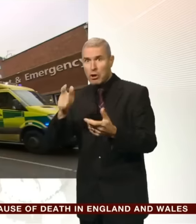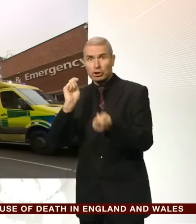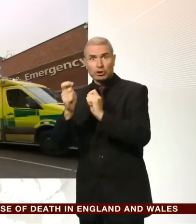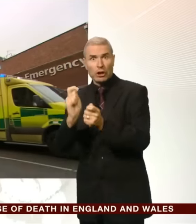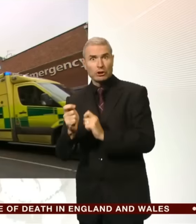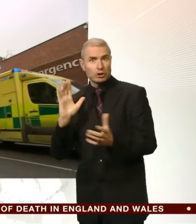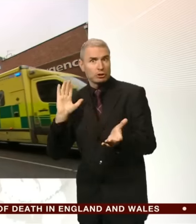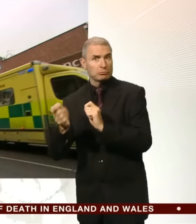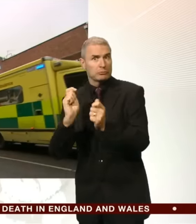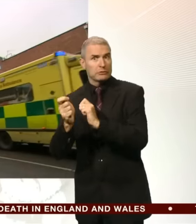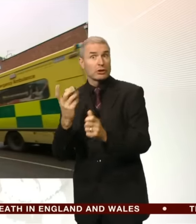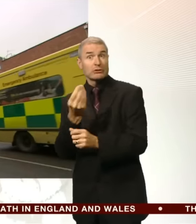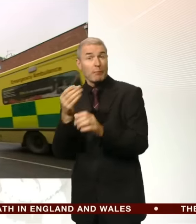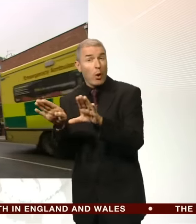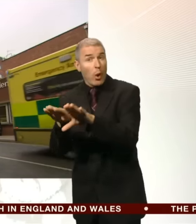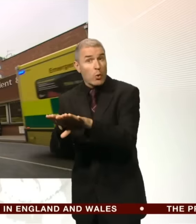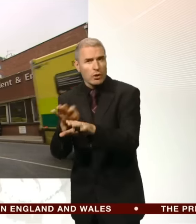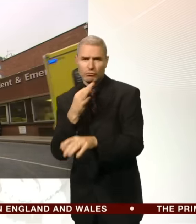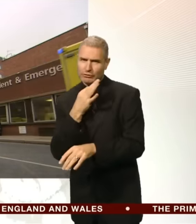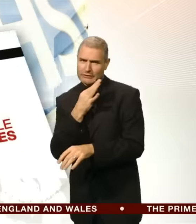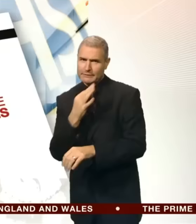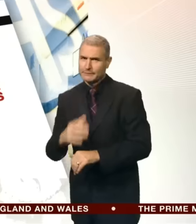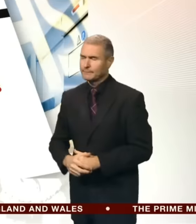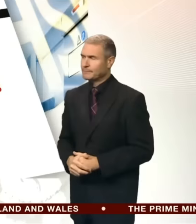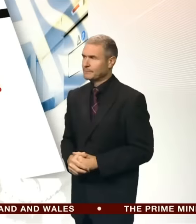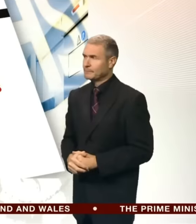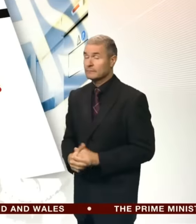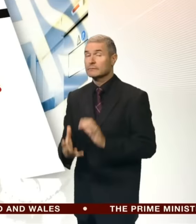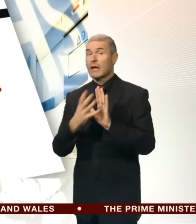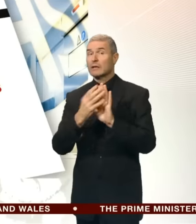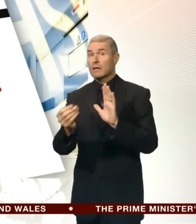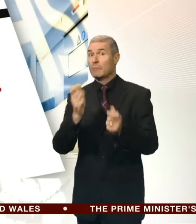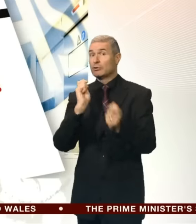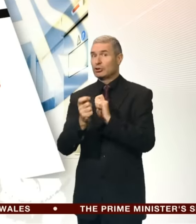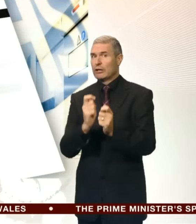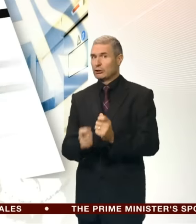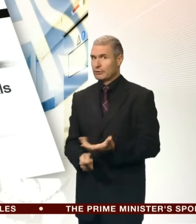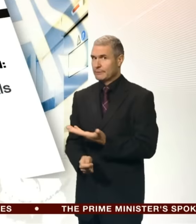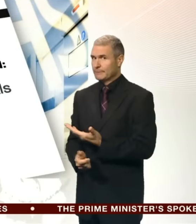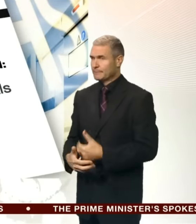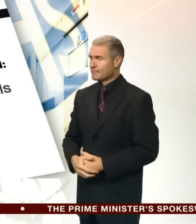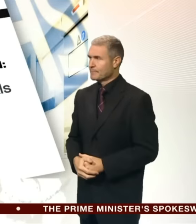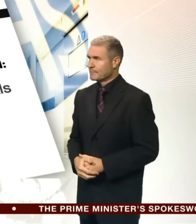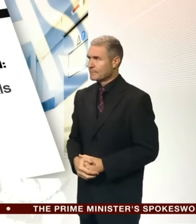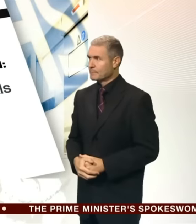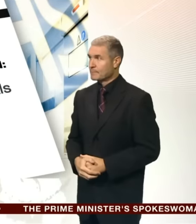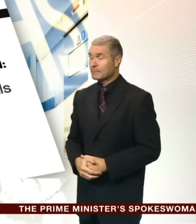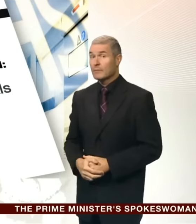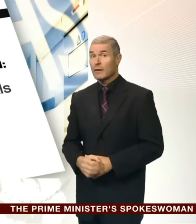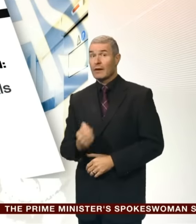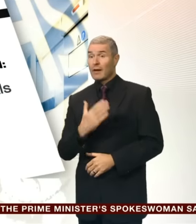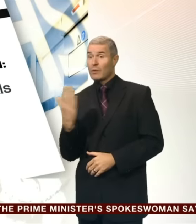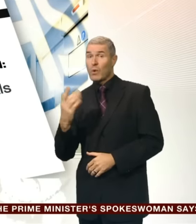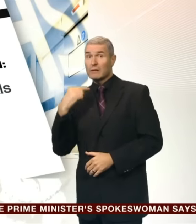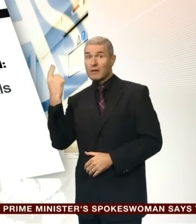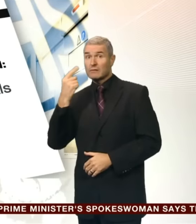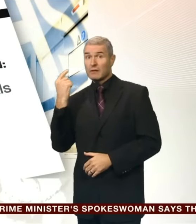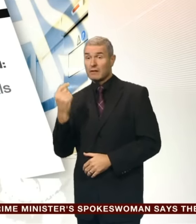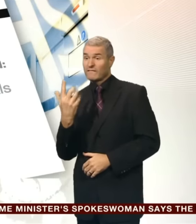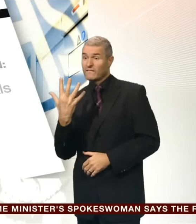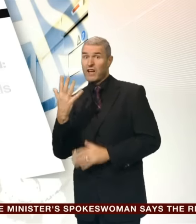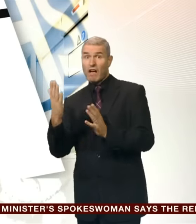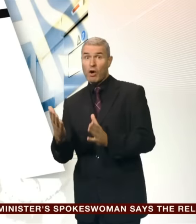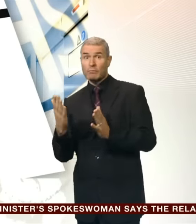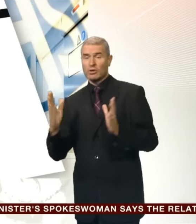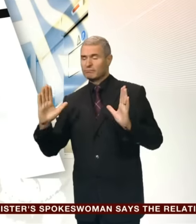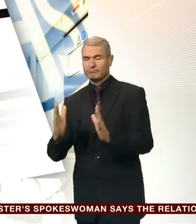including closures in some areas. Examples of possible changes include the reduction of 5 hospitals to 4 in